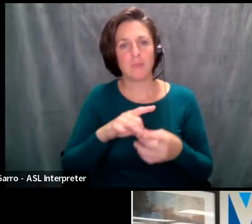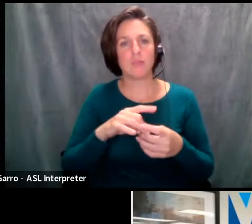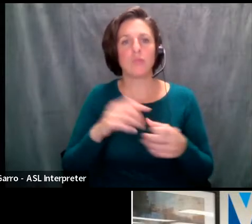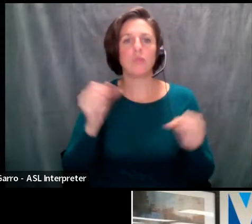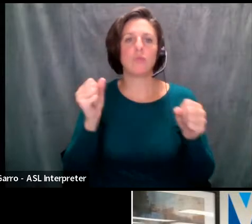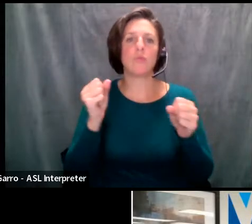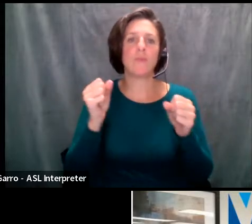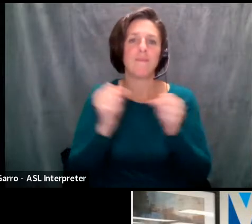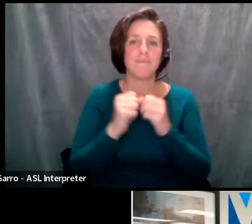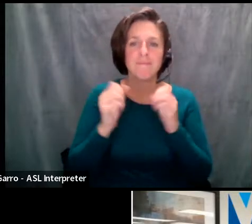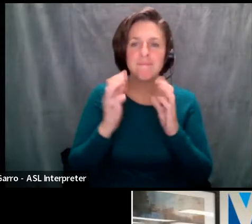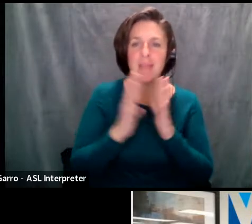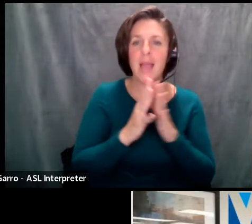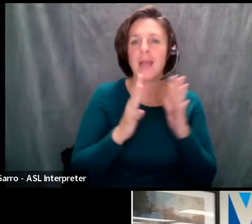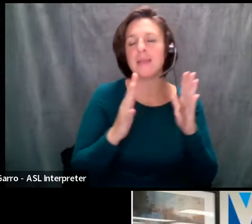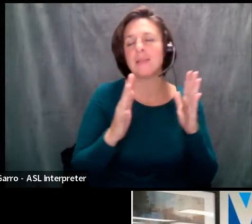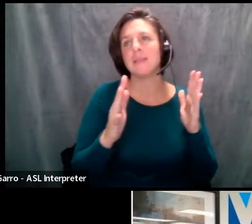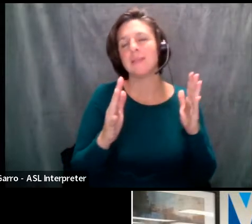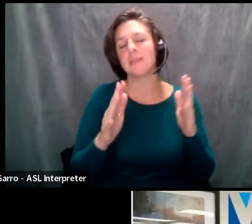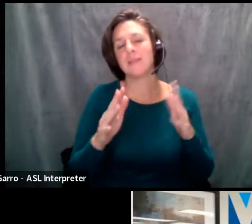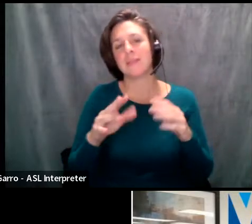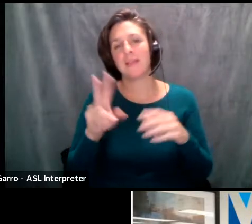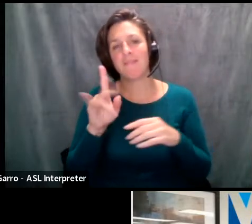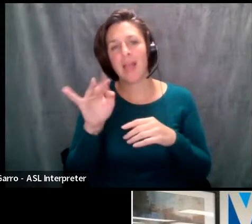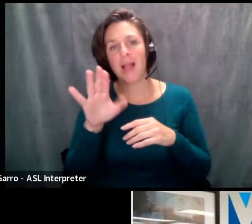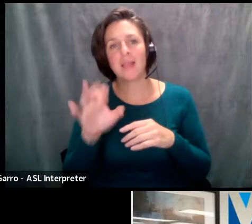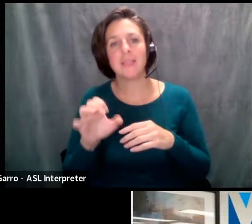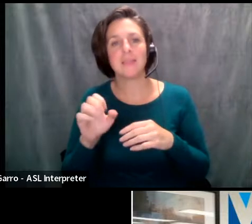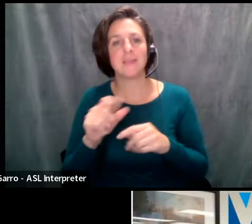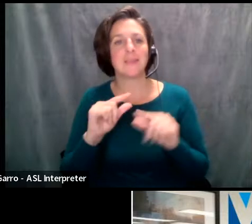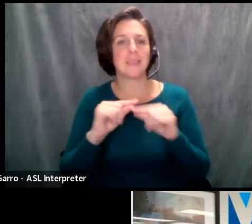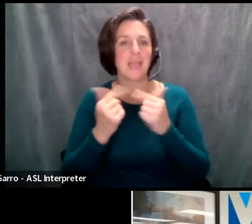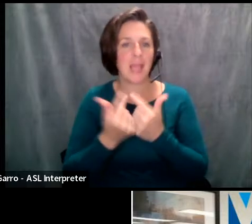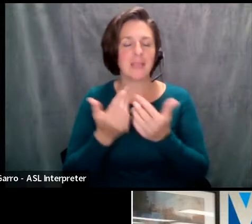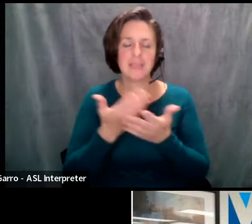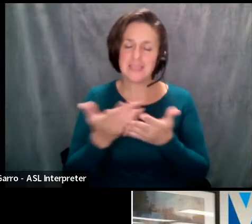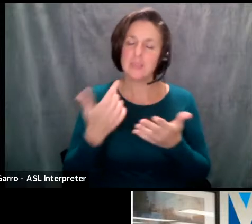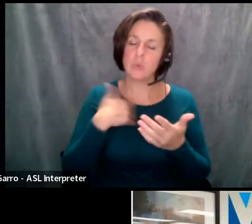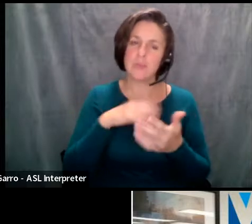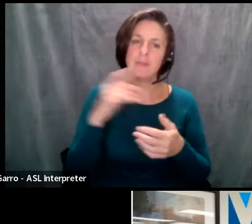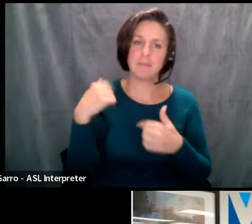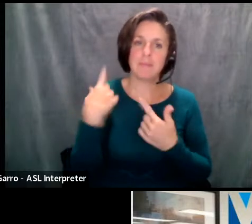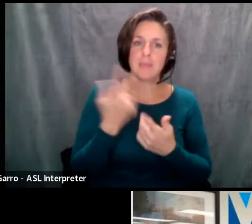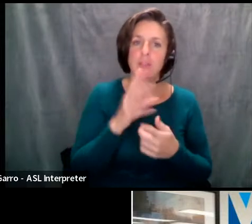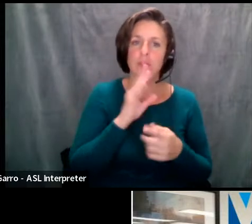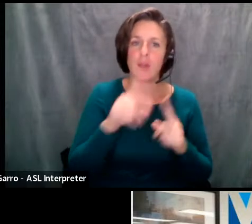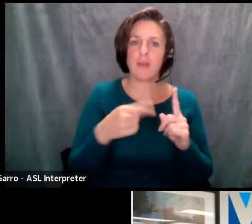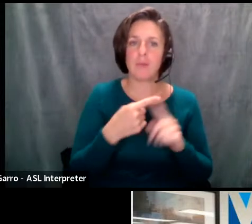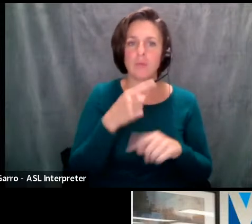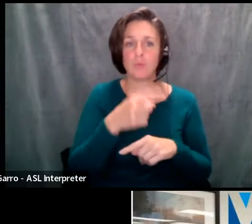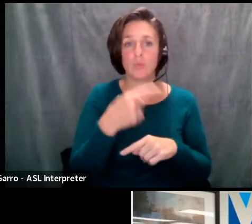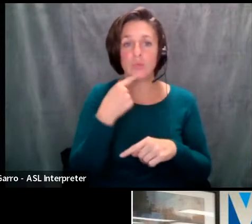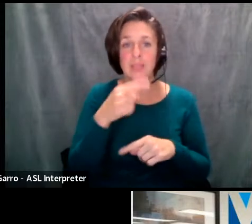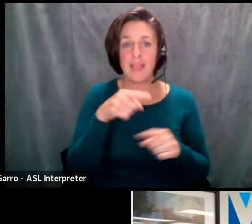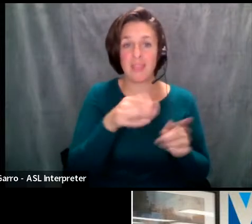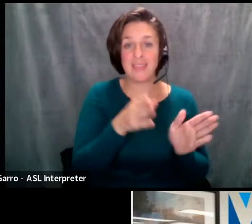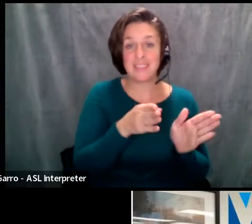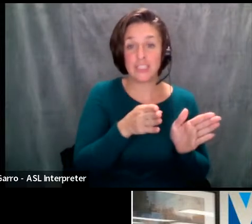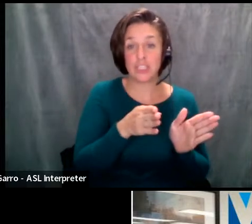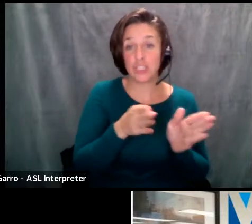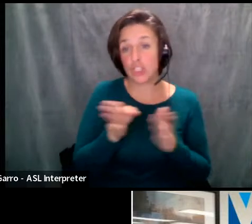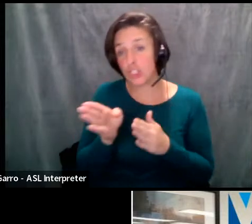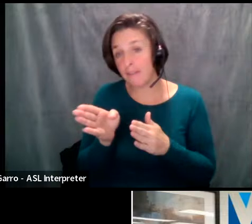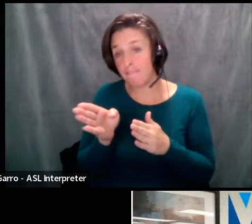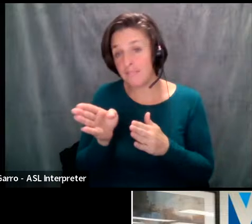violence and gangs that we've been talking about, and you said that this is a shift in the last